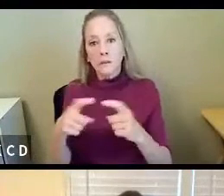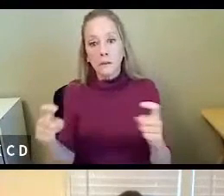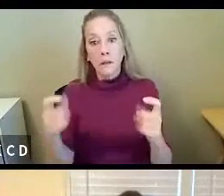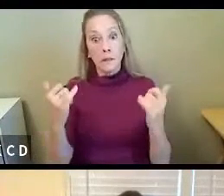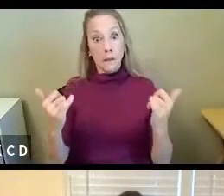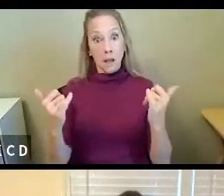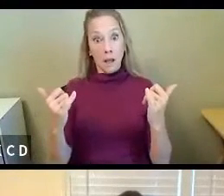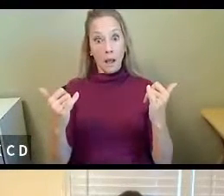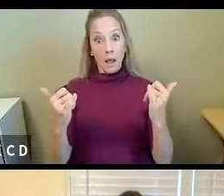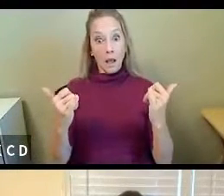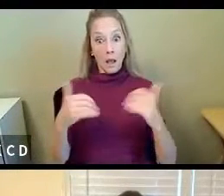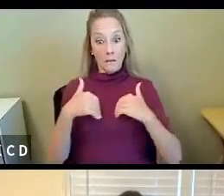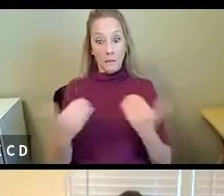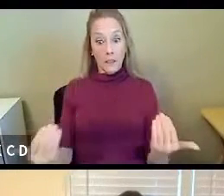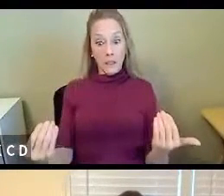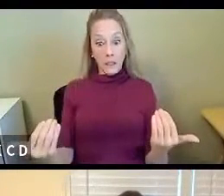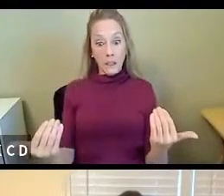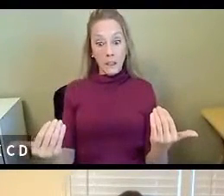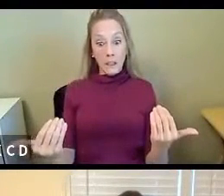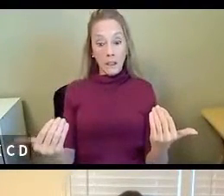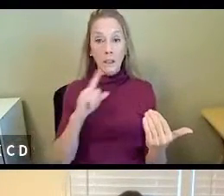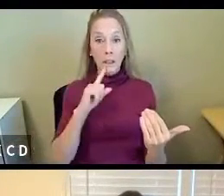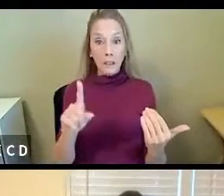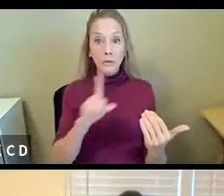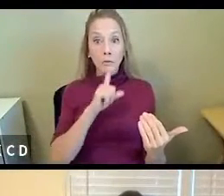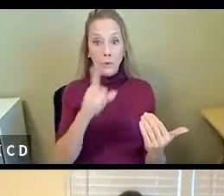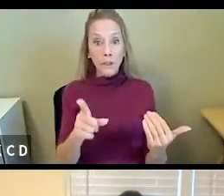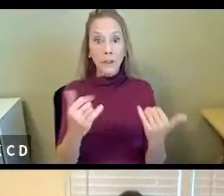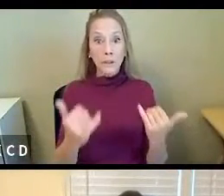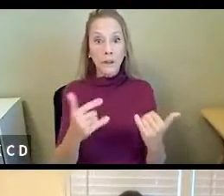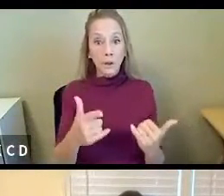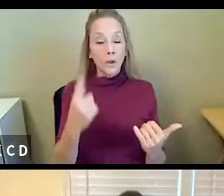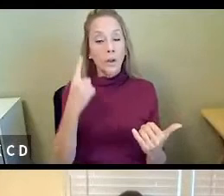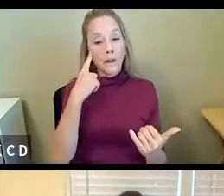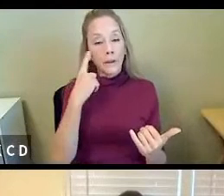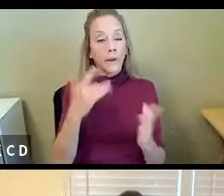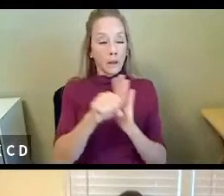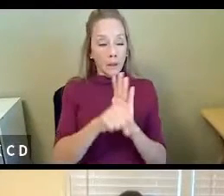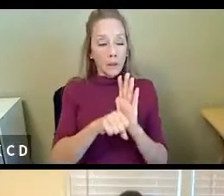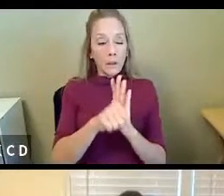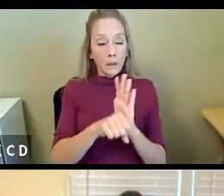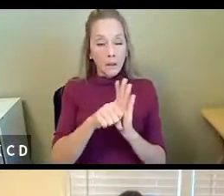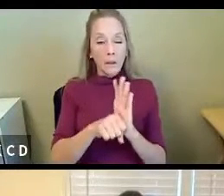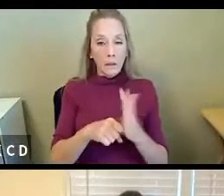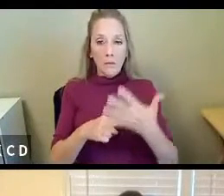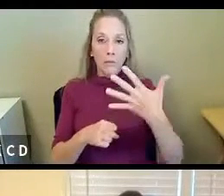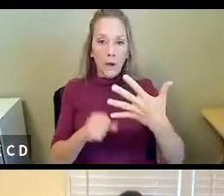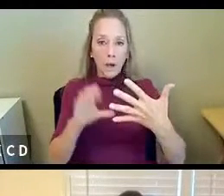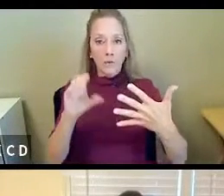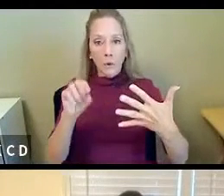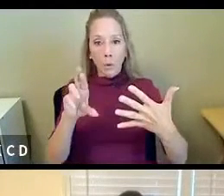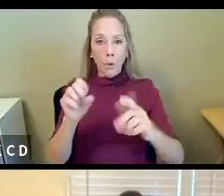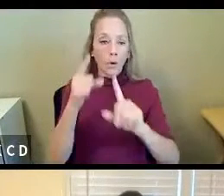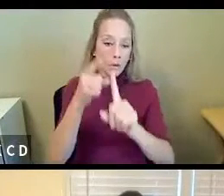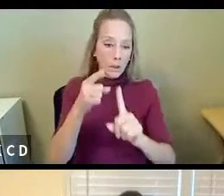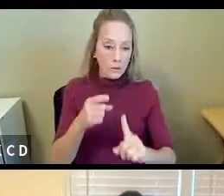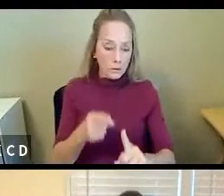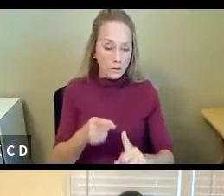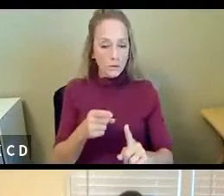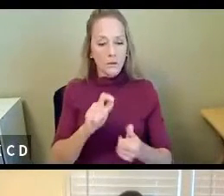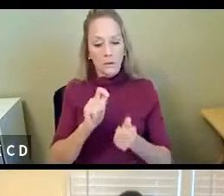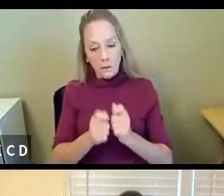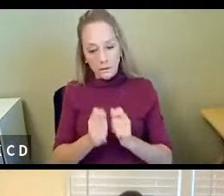real. You must feel something like a broken record recommending the 5 core actions and defining and